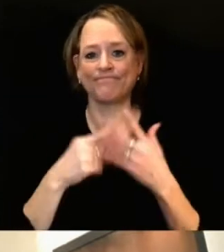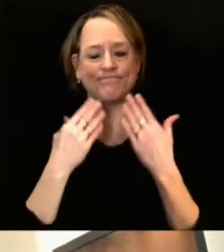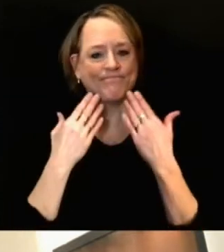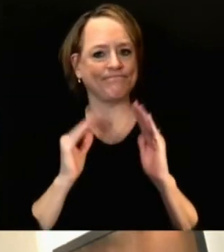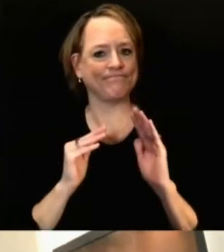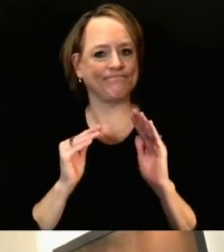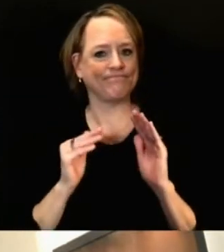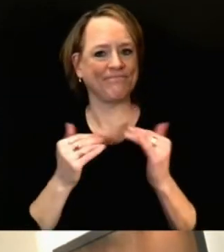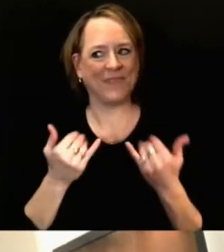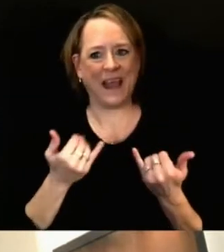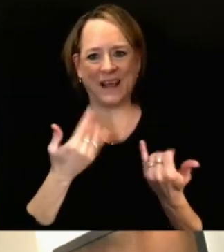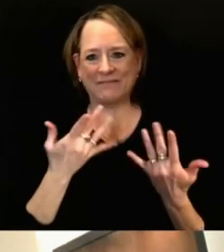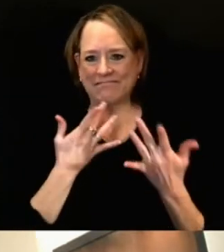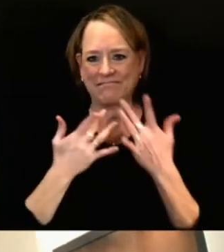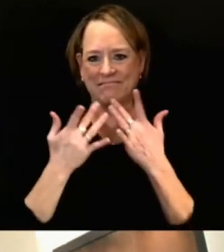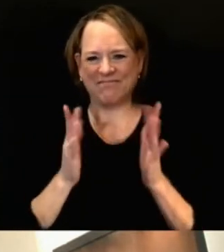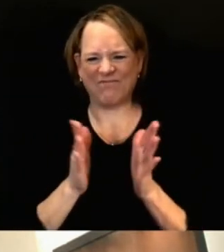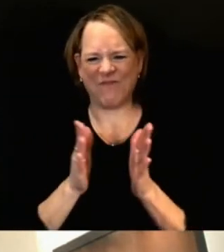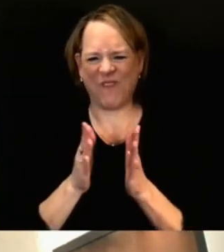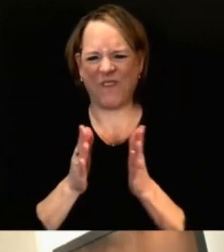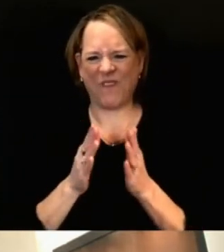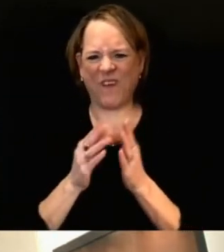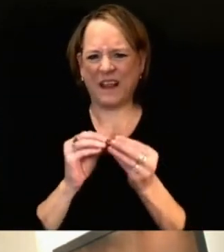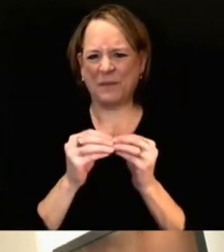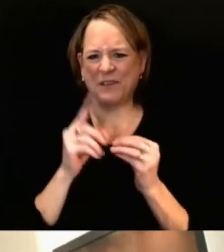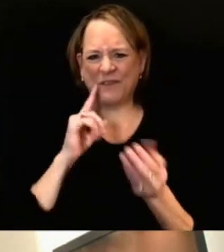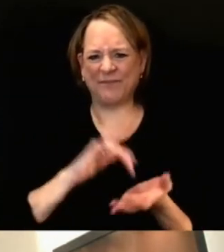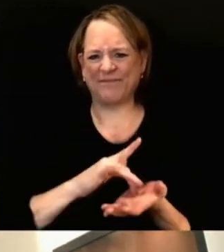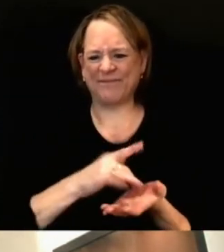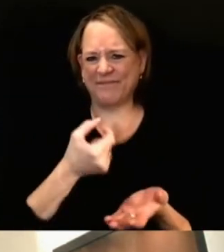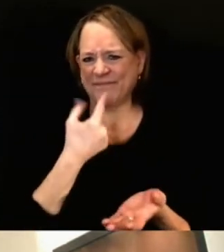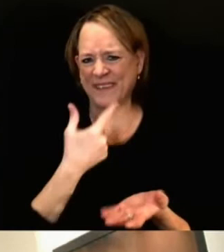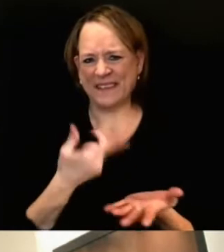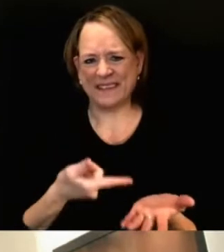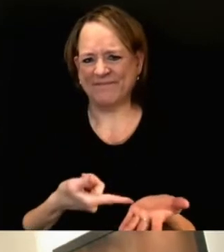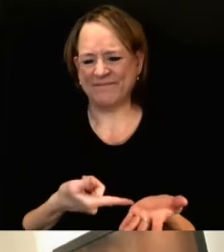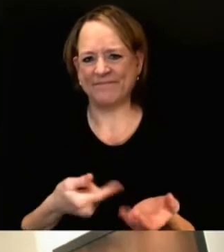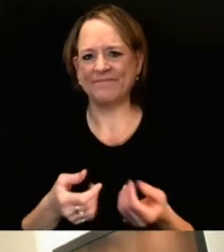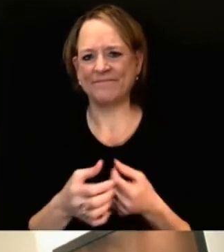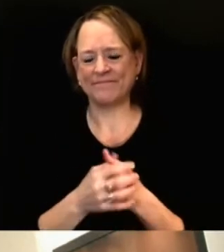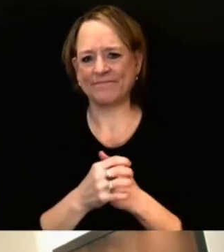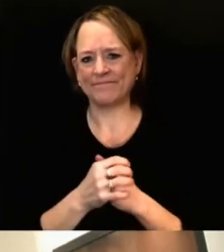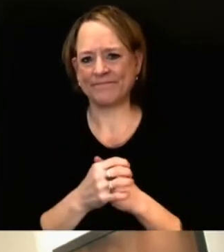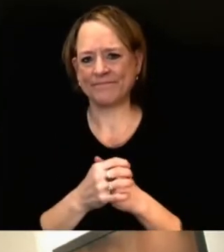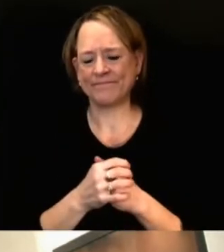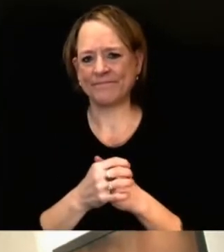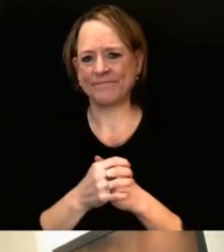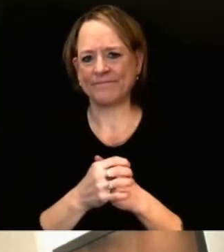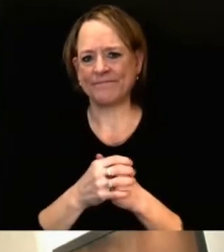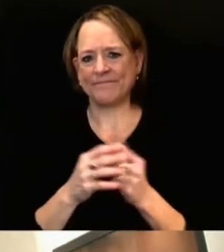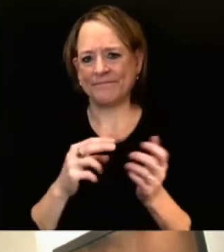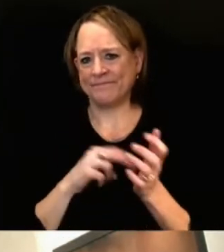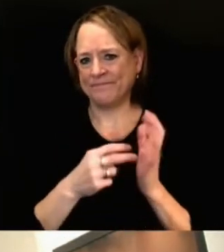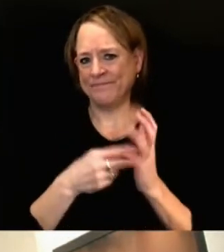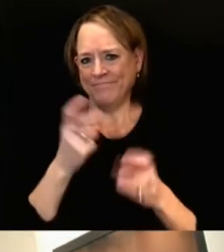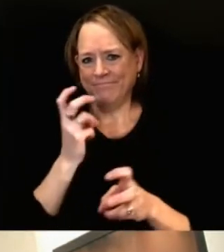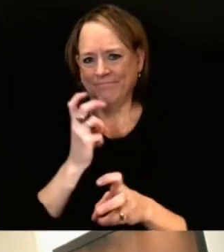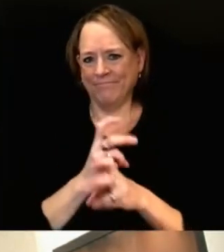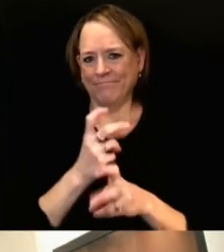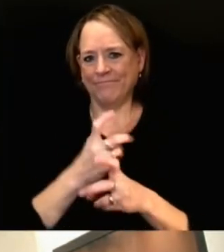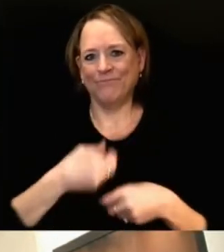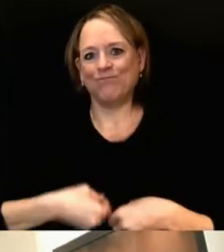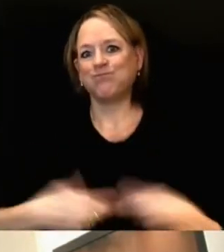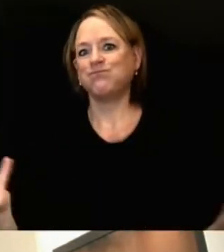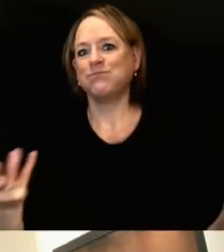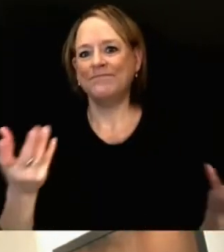weeks, that it might not have a major or detectable impact on our hospitalization. But that being said, these